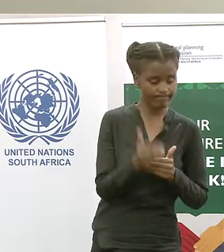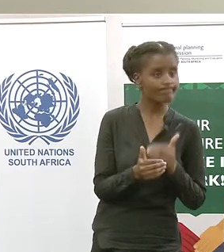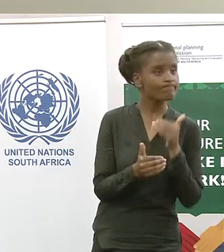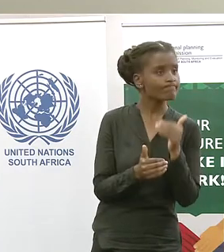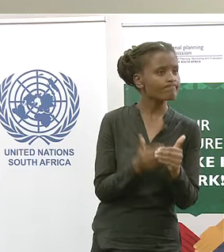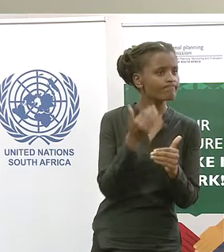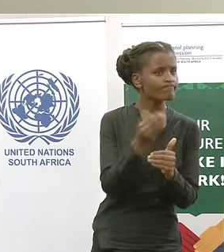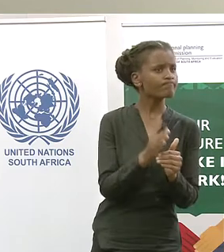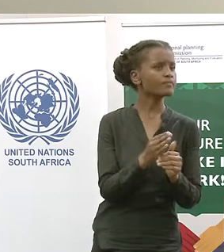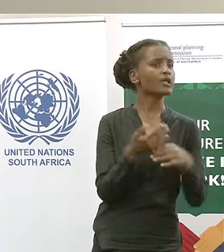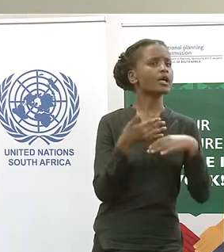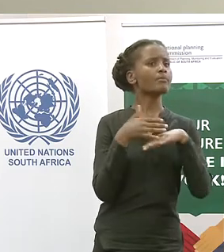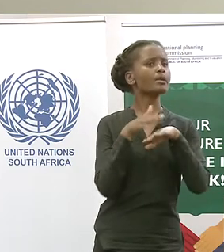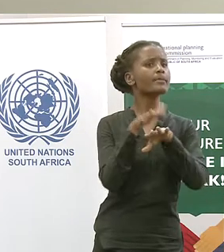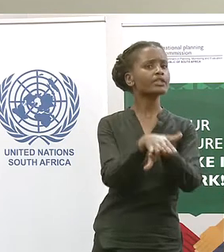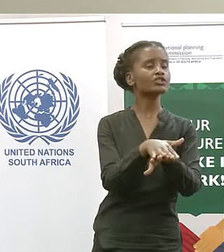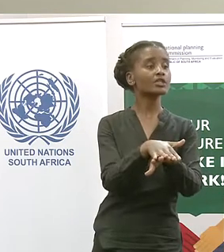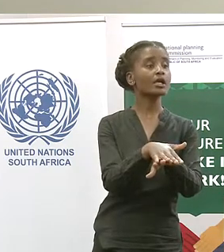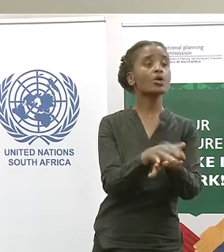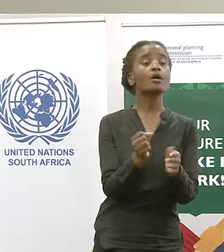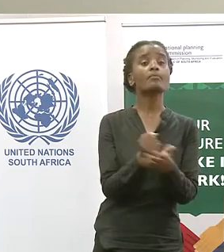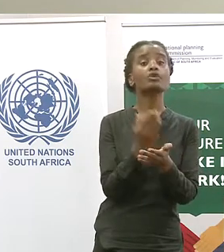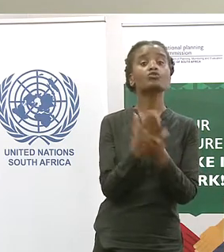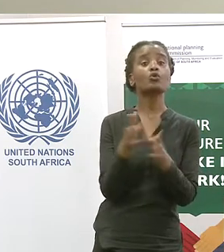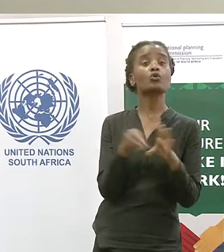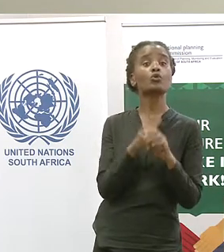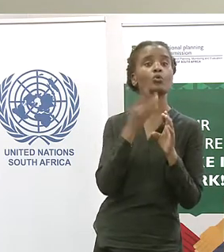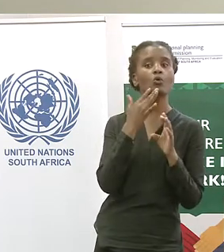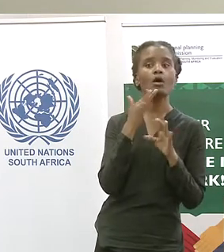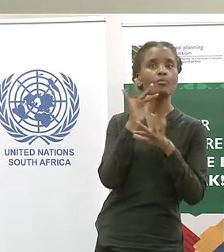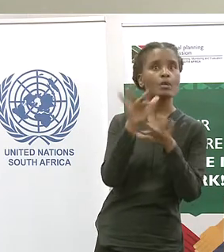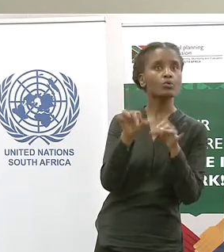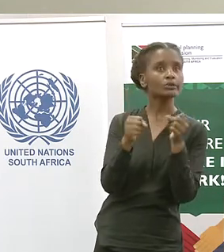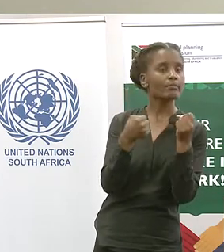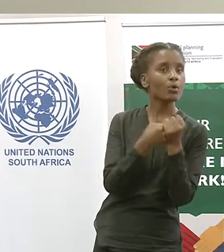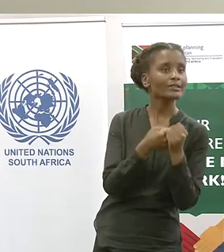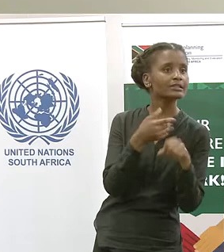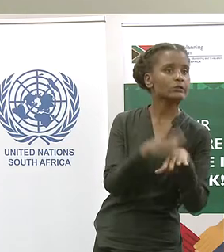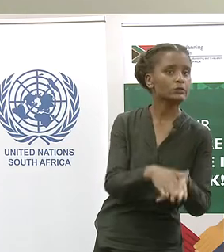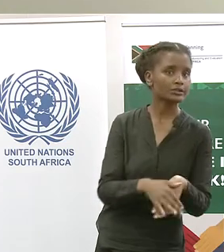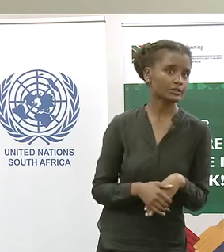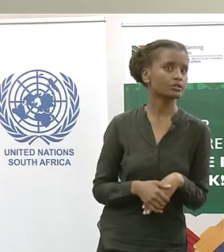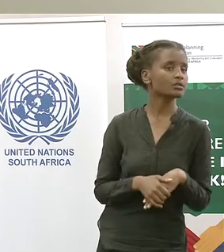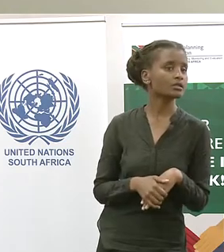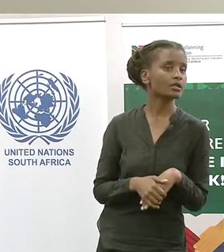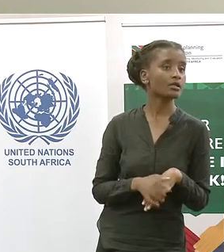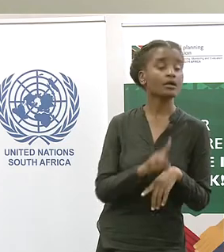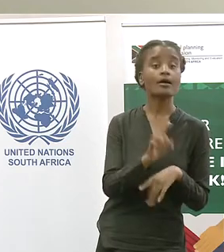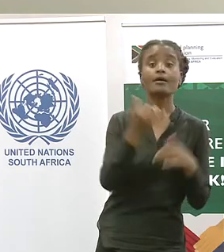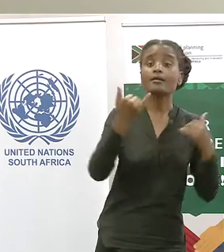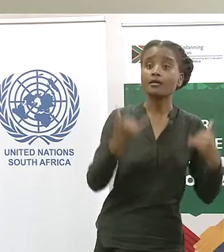we deal with the enablers for inclusion. We really need to sit down